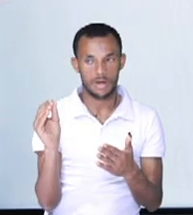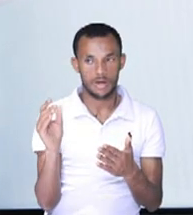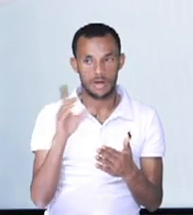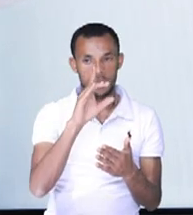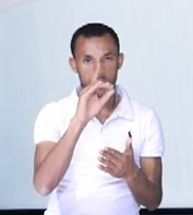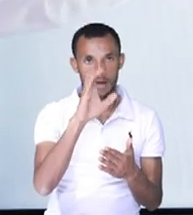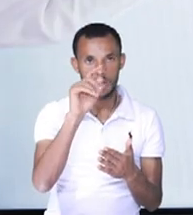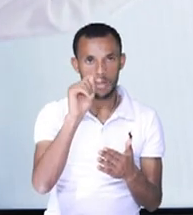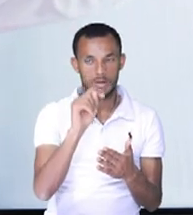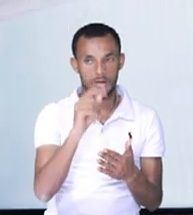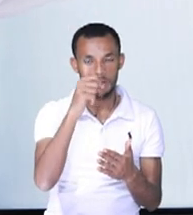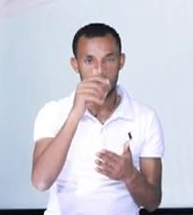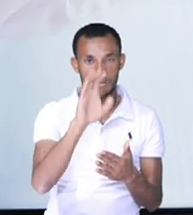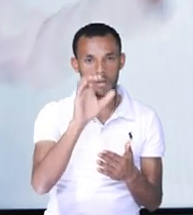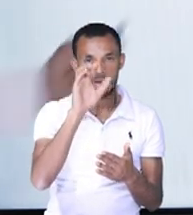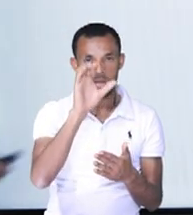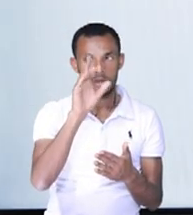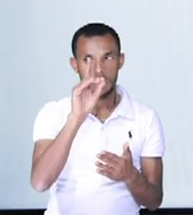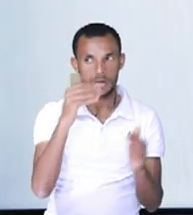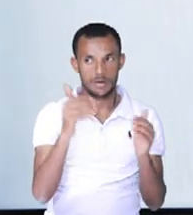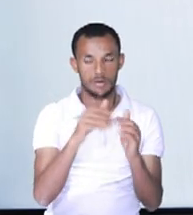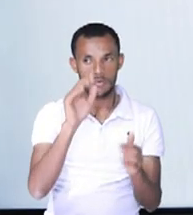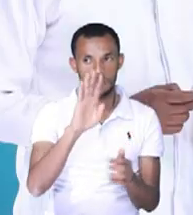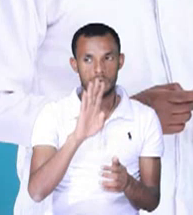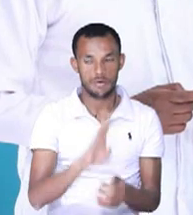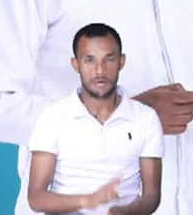the determinant of A, B, C, D is equal to 4.